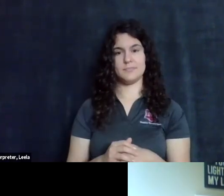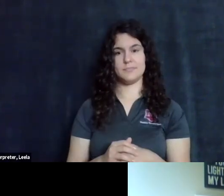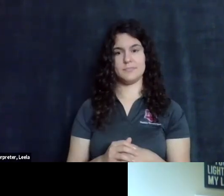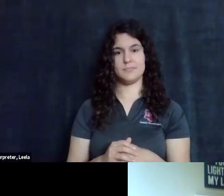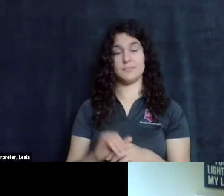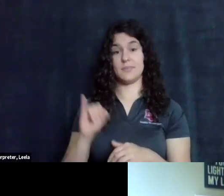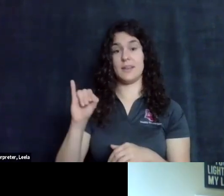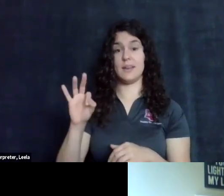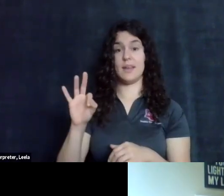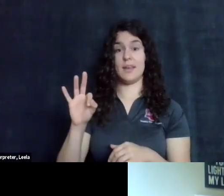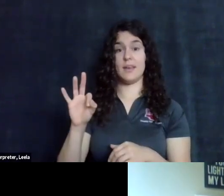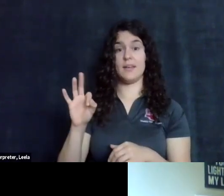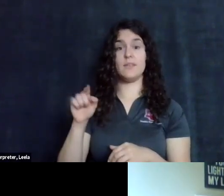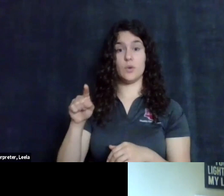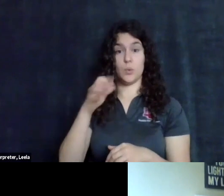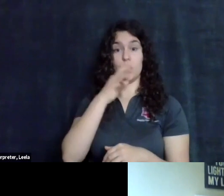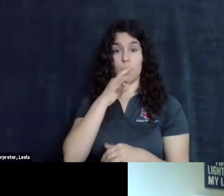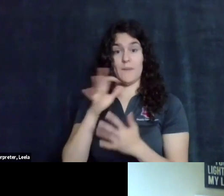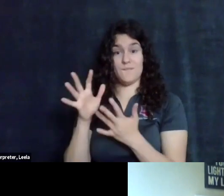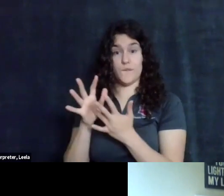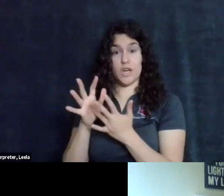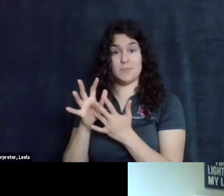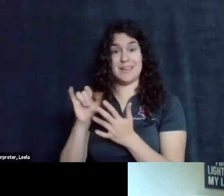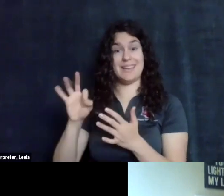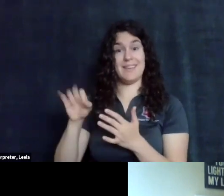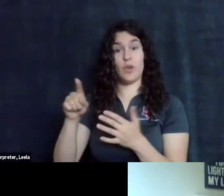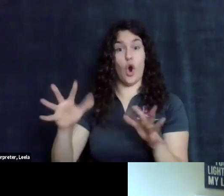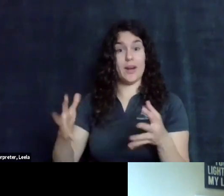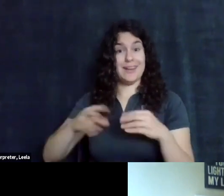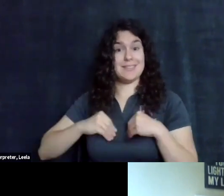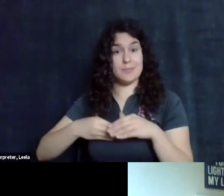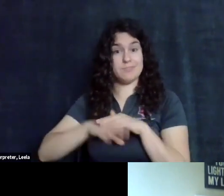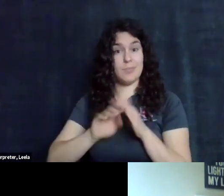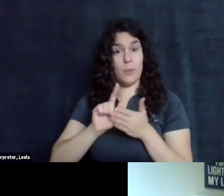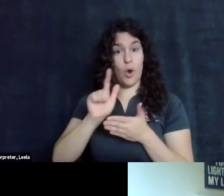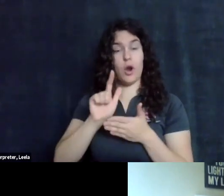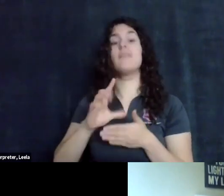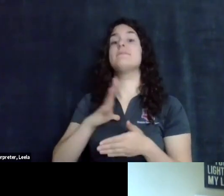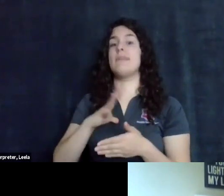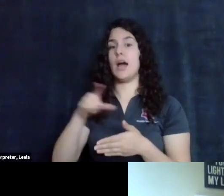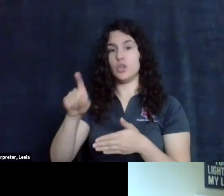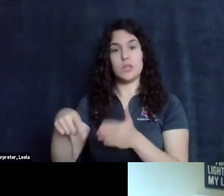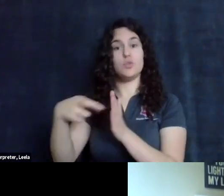And if you are an incoming freshman and admitted student, be sure to register for a new student orientation.